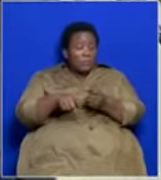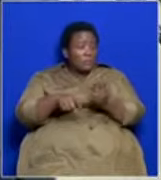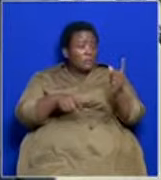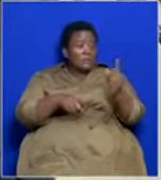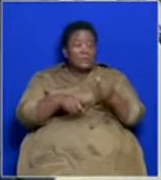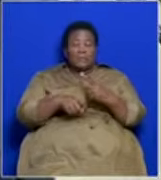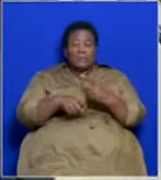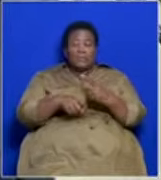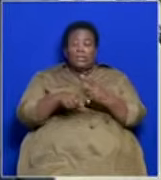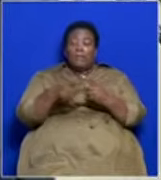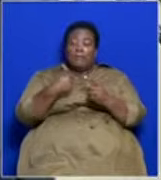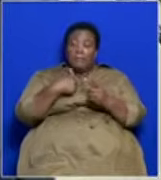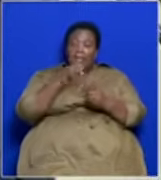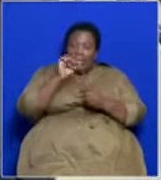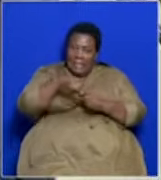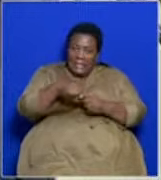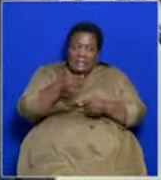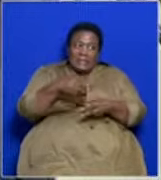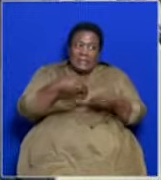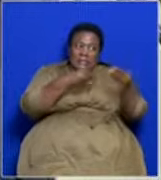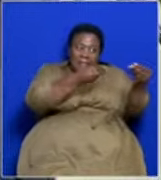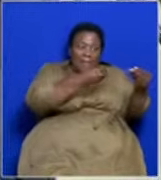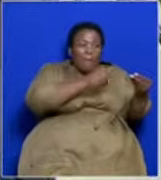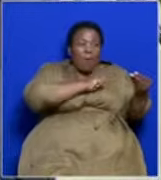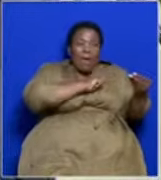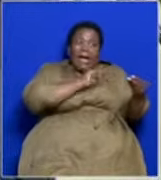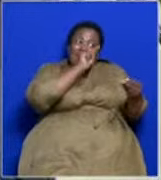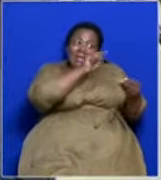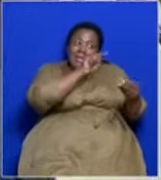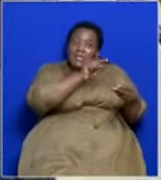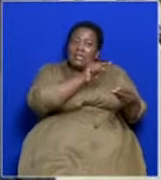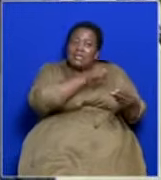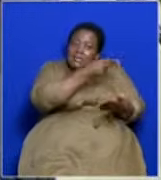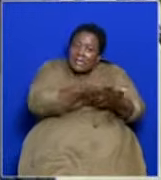complainant did not sign it.